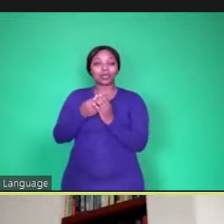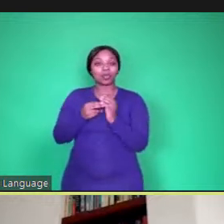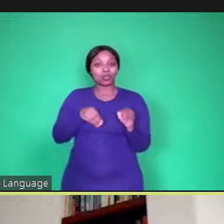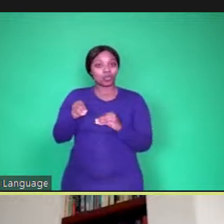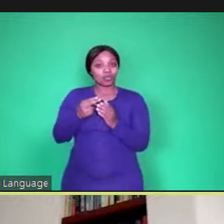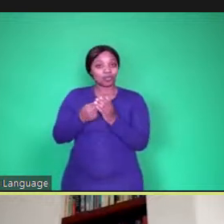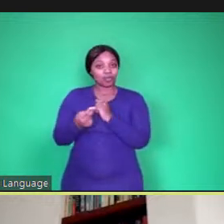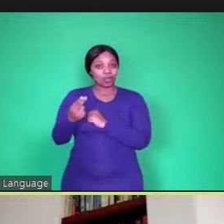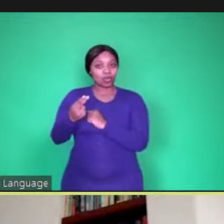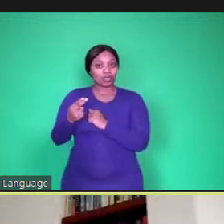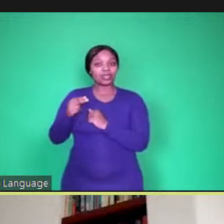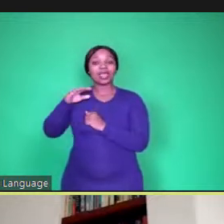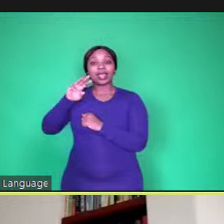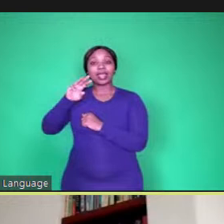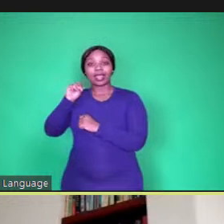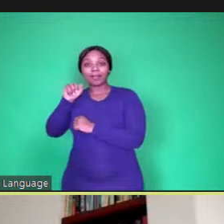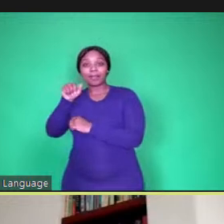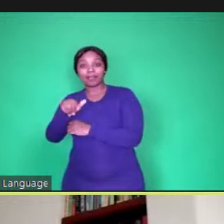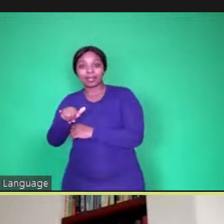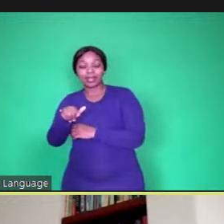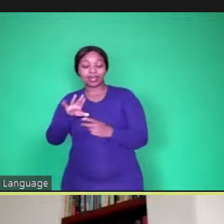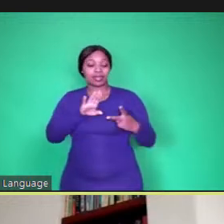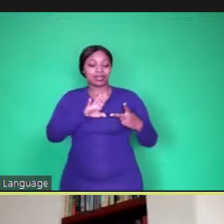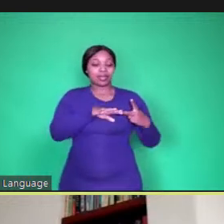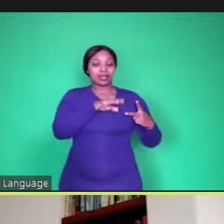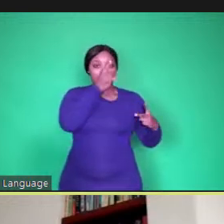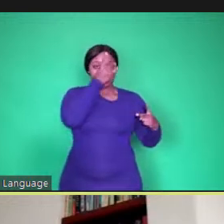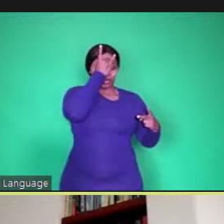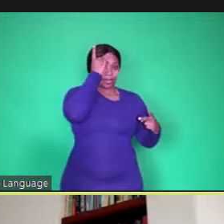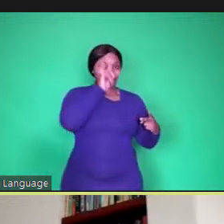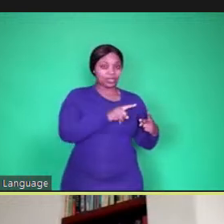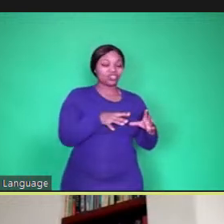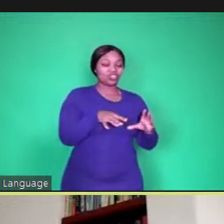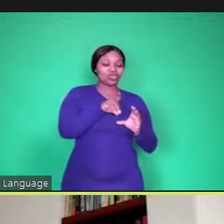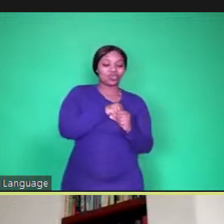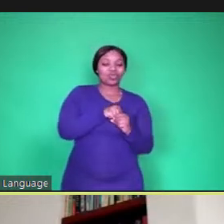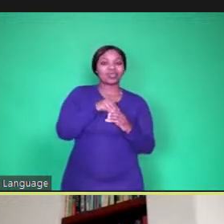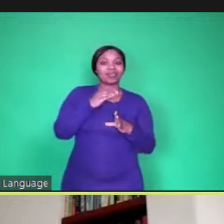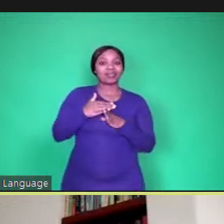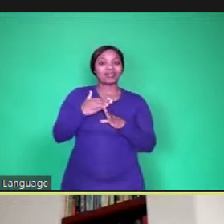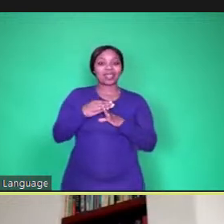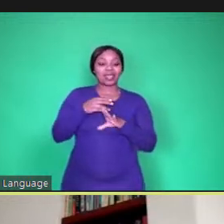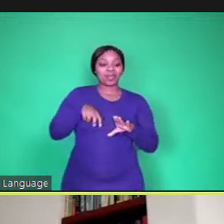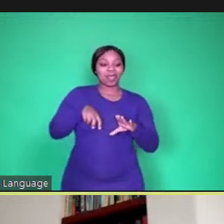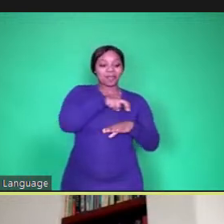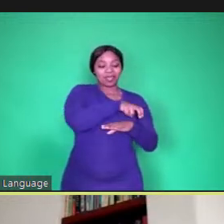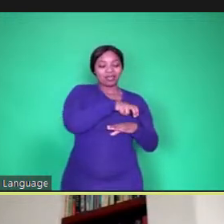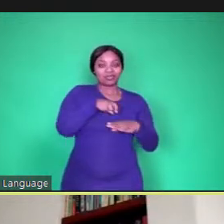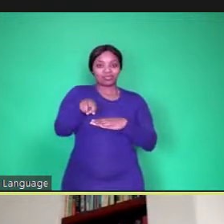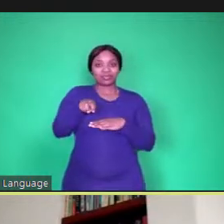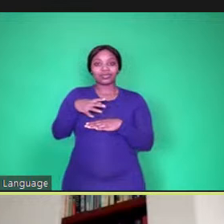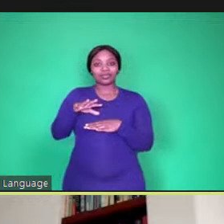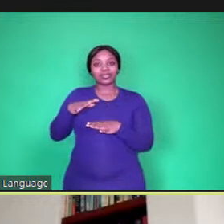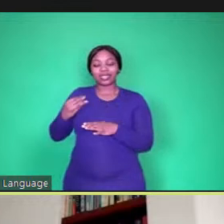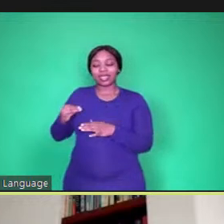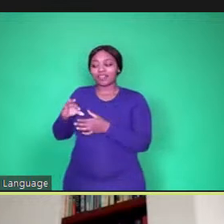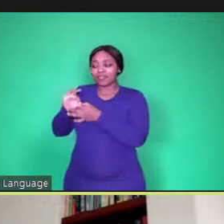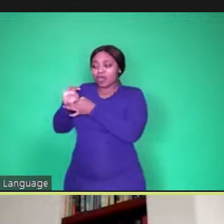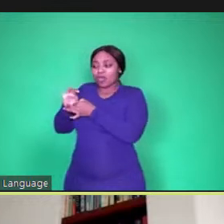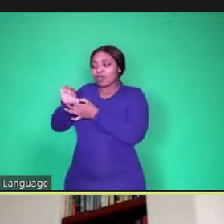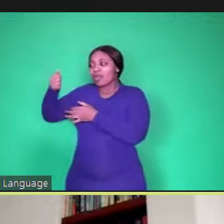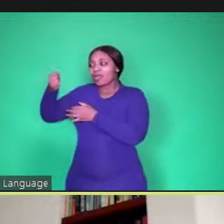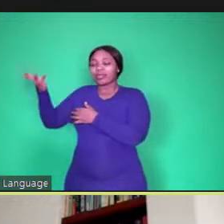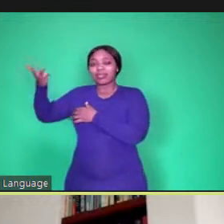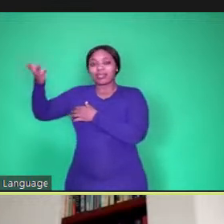or early May, include labor migrants who retained strong connections with homes elsewhere and who moved home